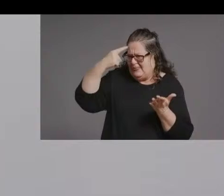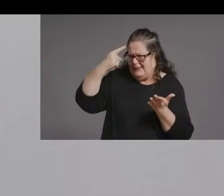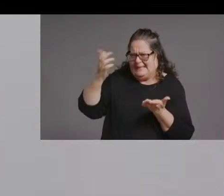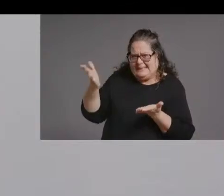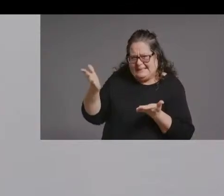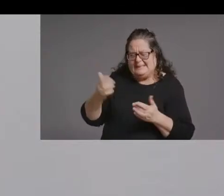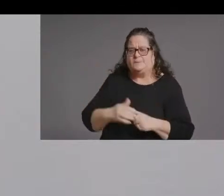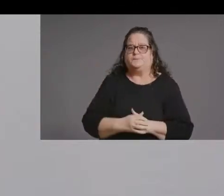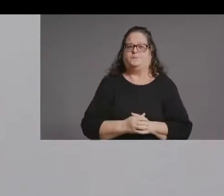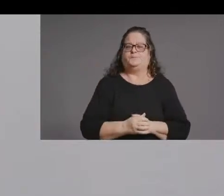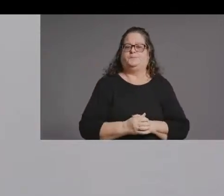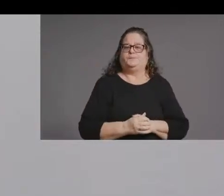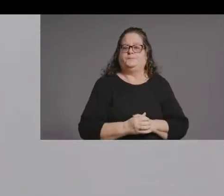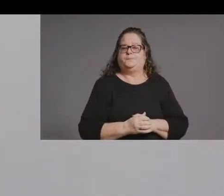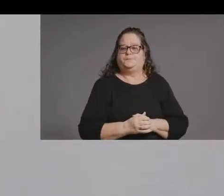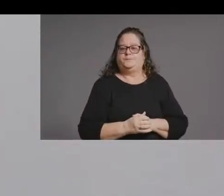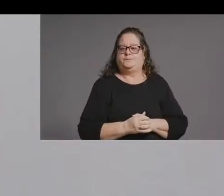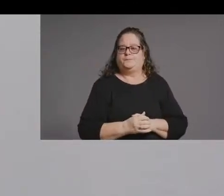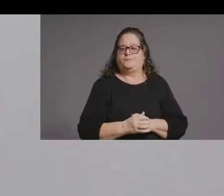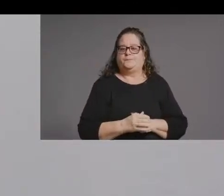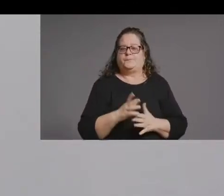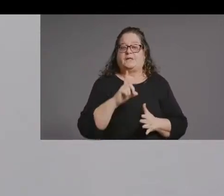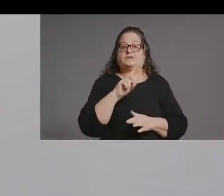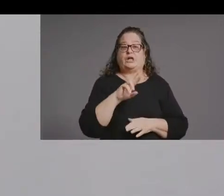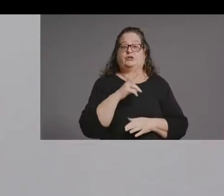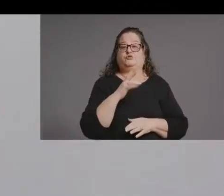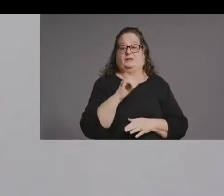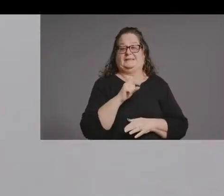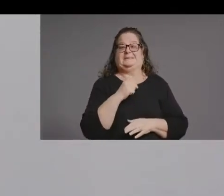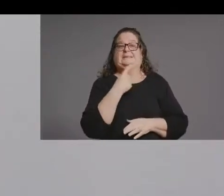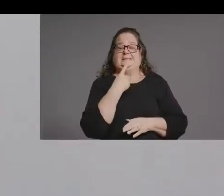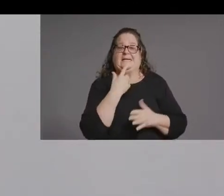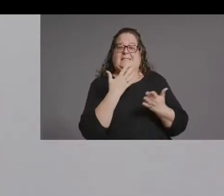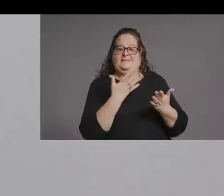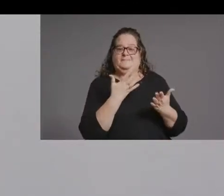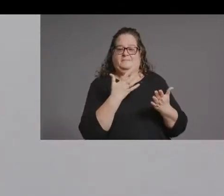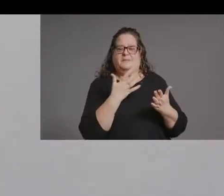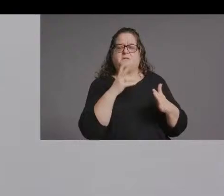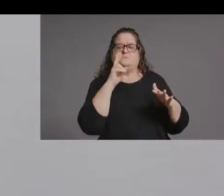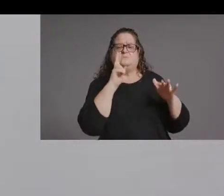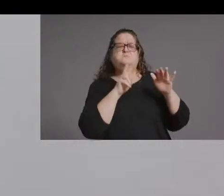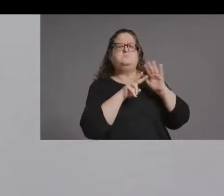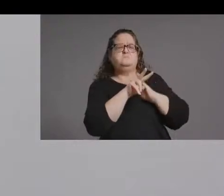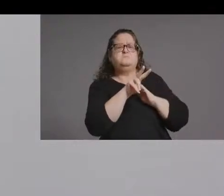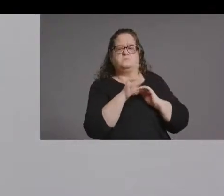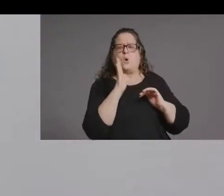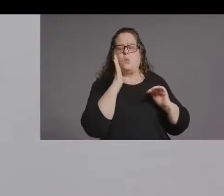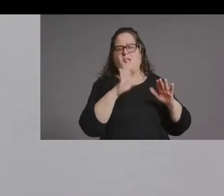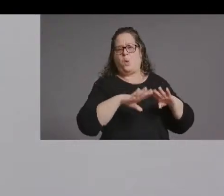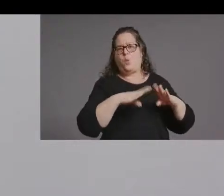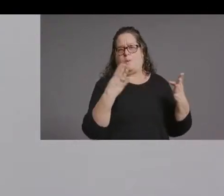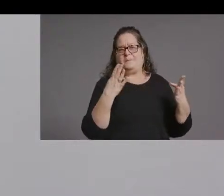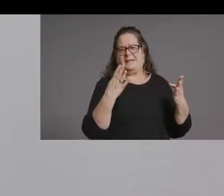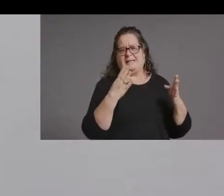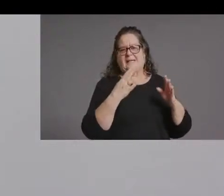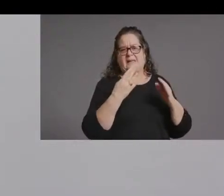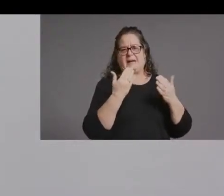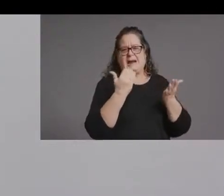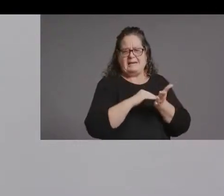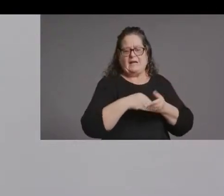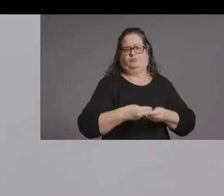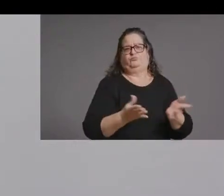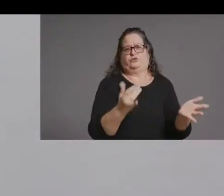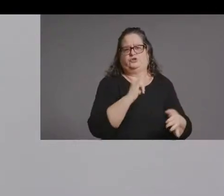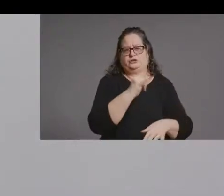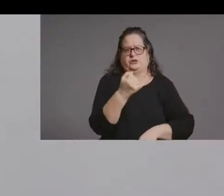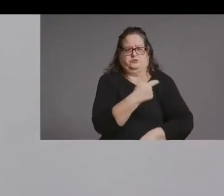we anticipate it likely being unpaused relatively soon. What they said was that they had a significant number of